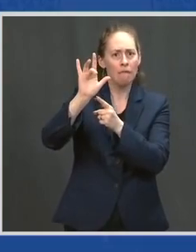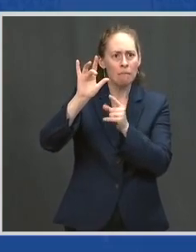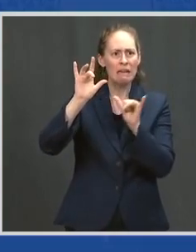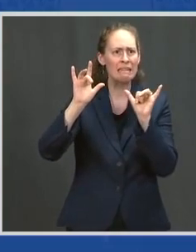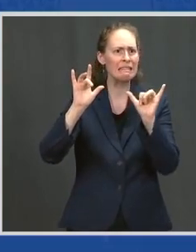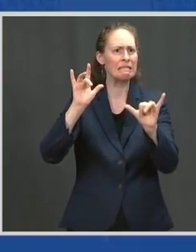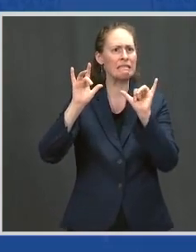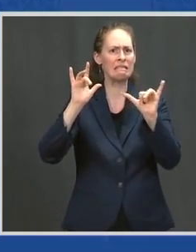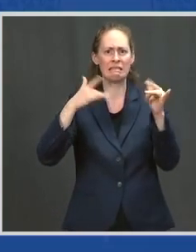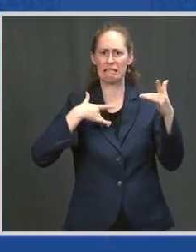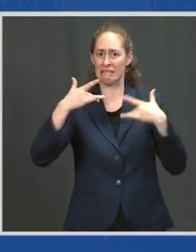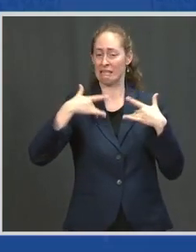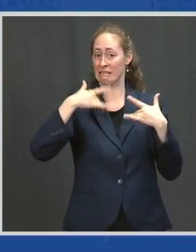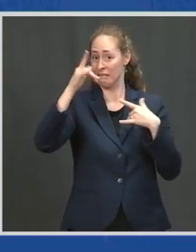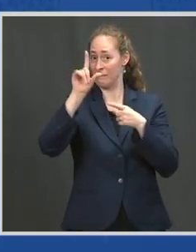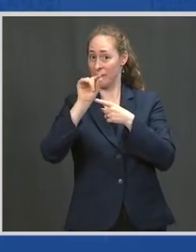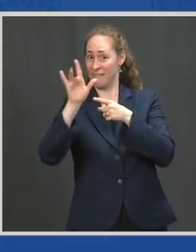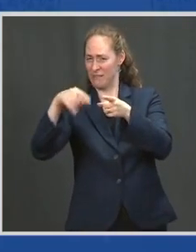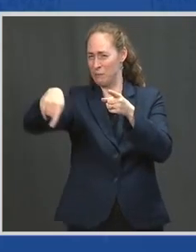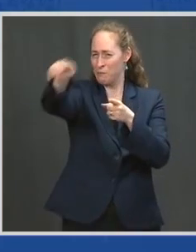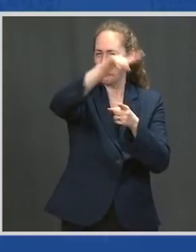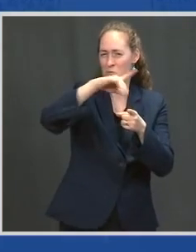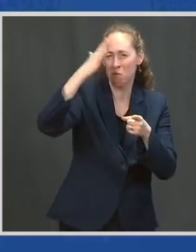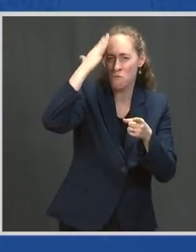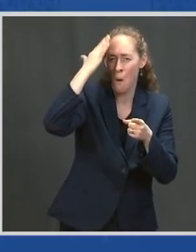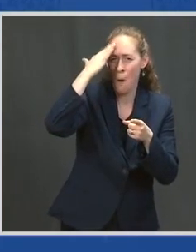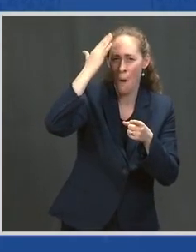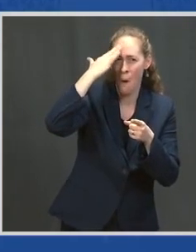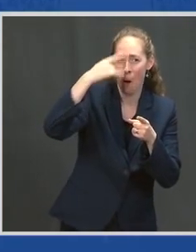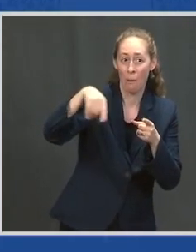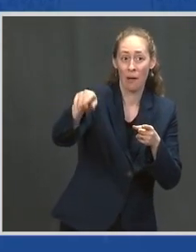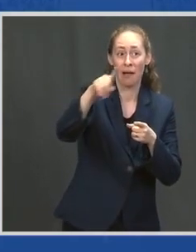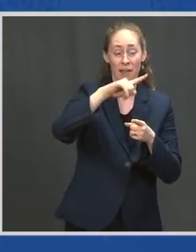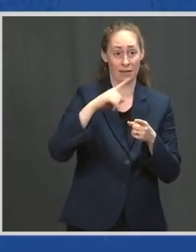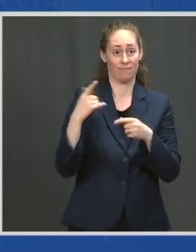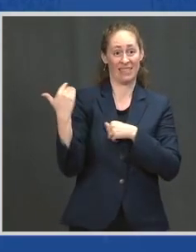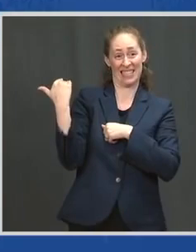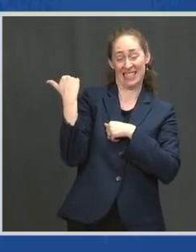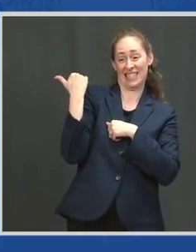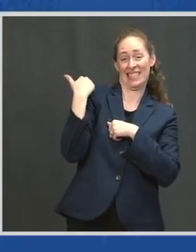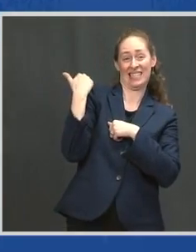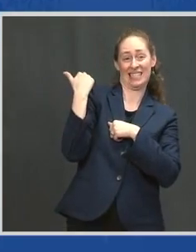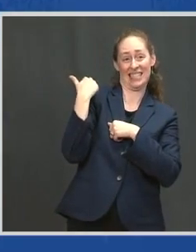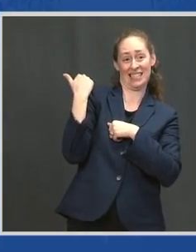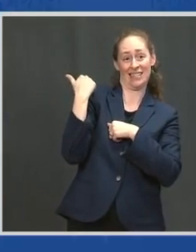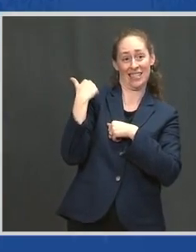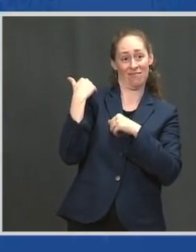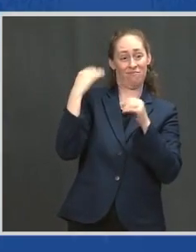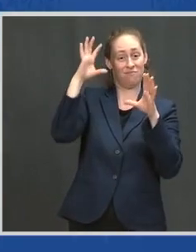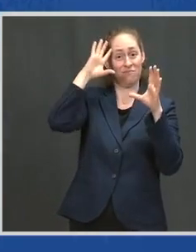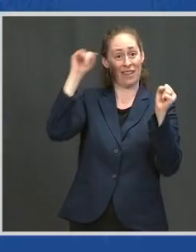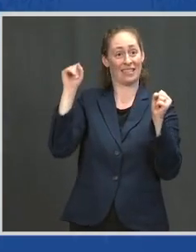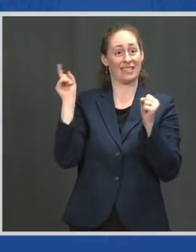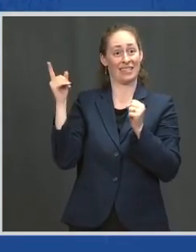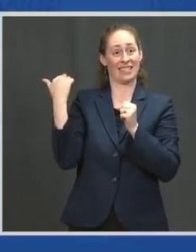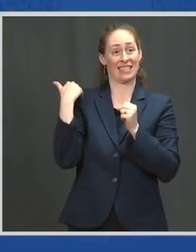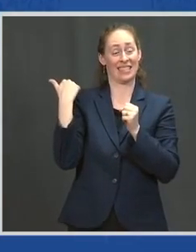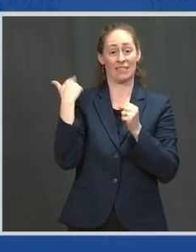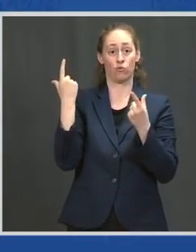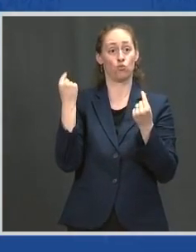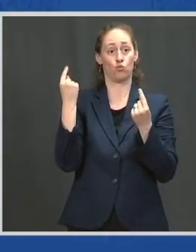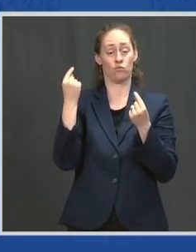is the tax cuts of the last president expire. And we're going to go back, that put us $2 trillion in